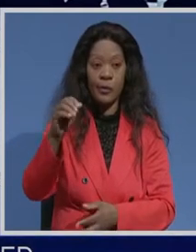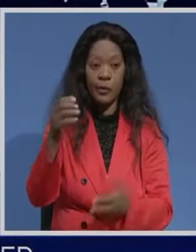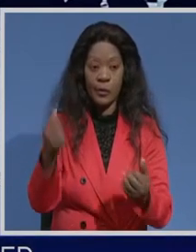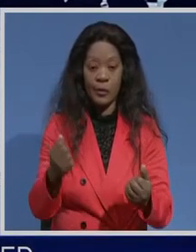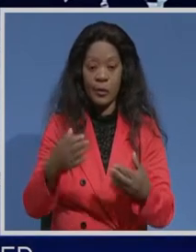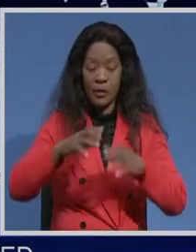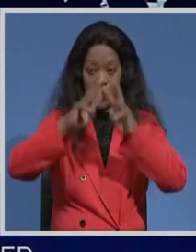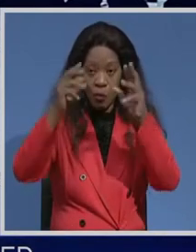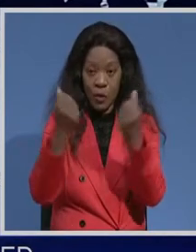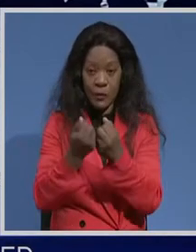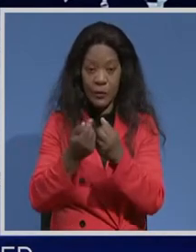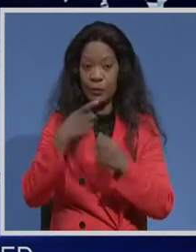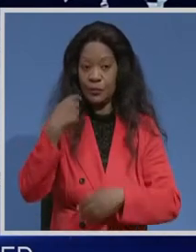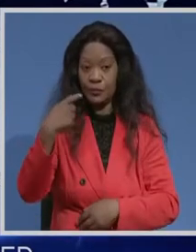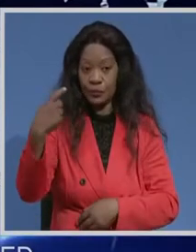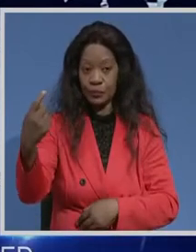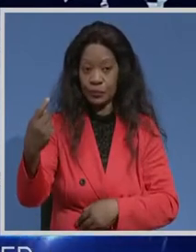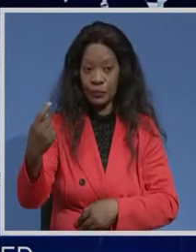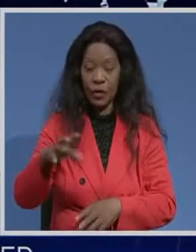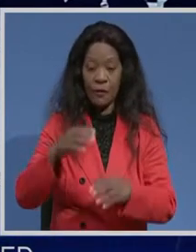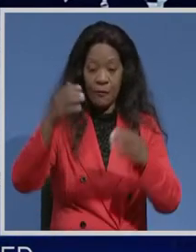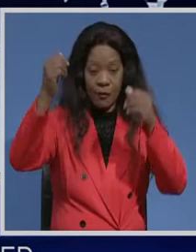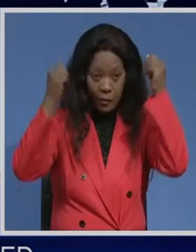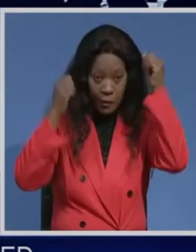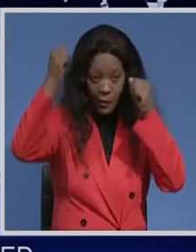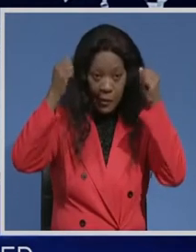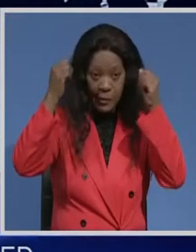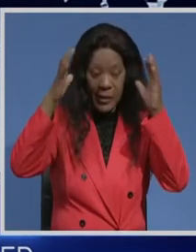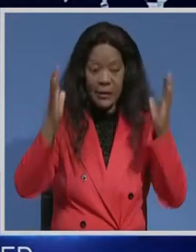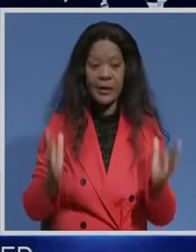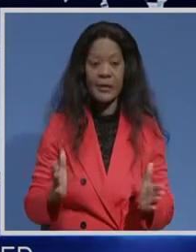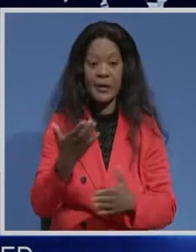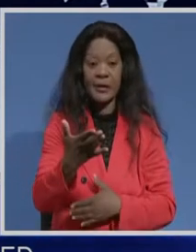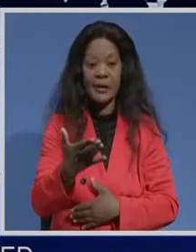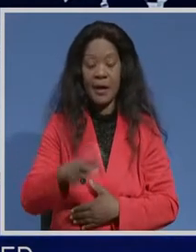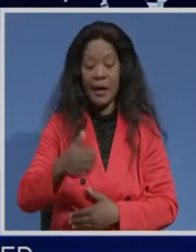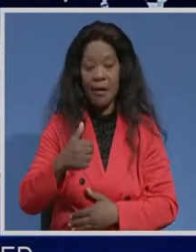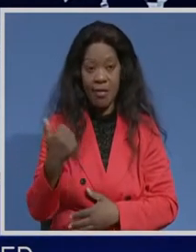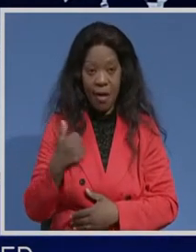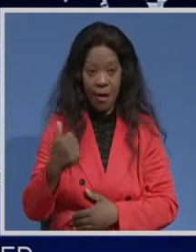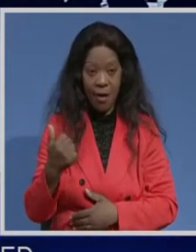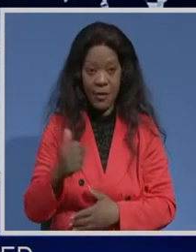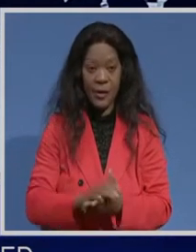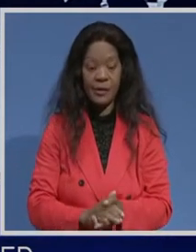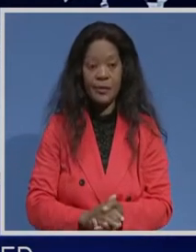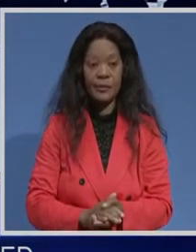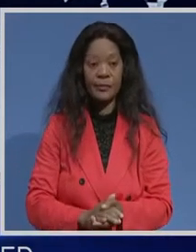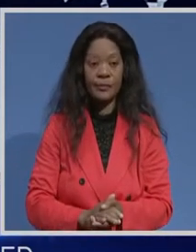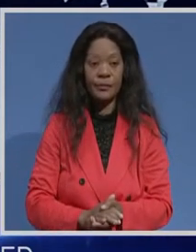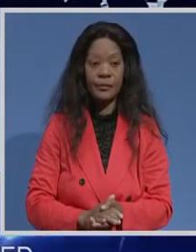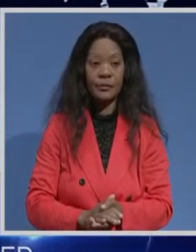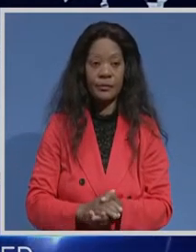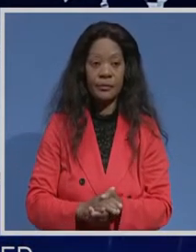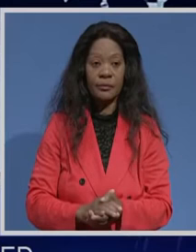training workshop for magistrates drawn from across the country on the Kigali Amendment to the Montreal Protocol.